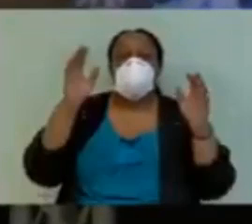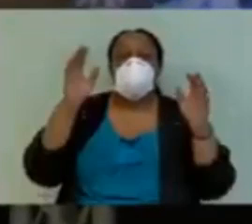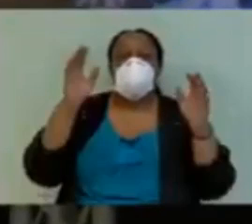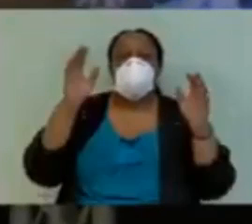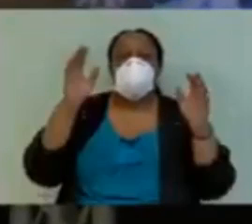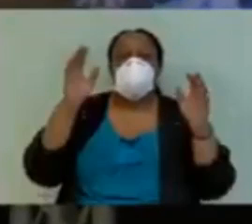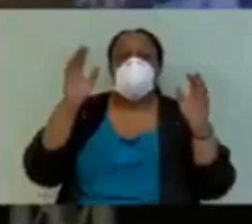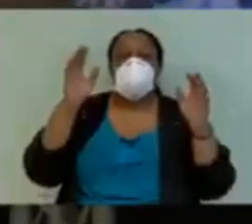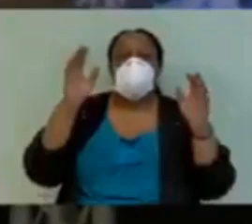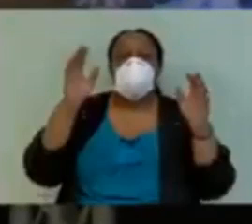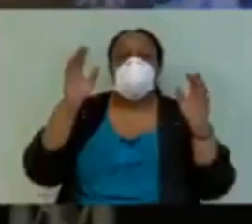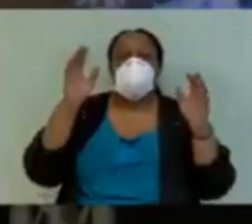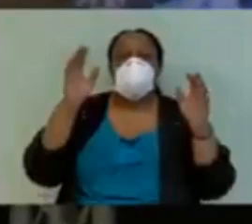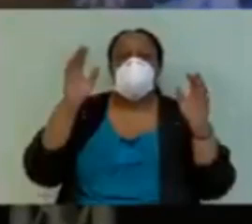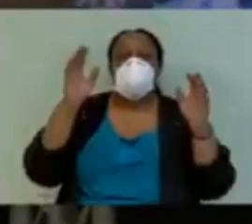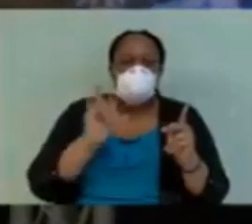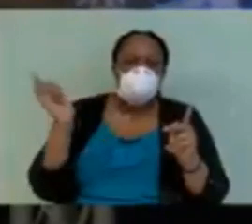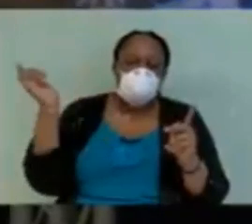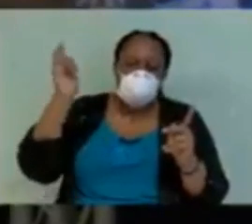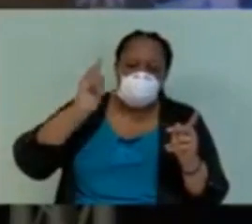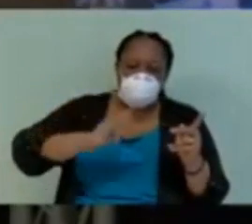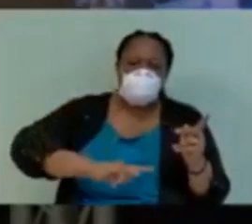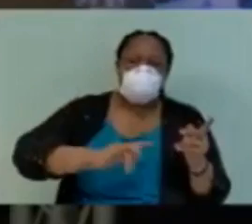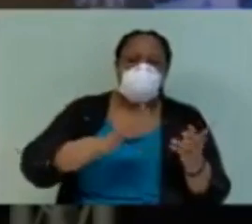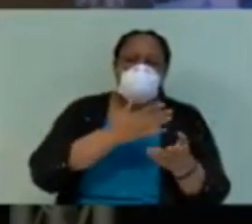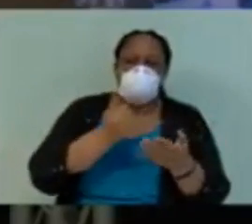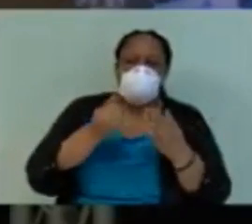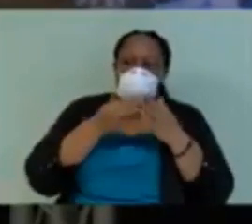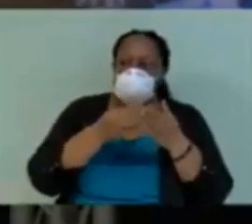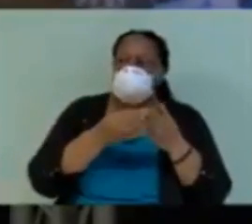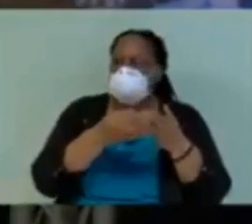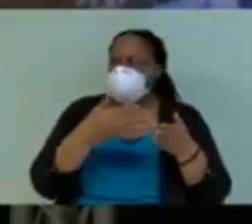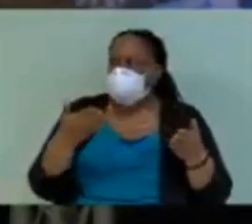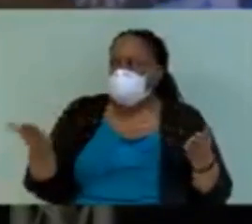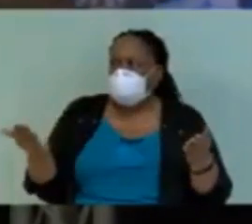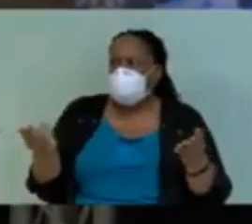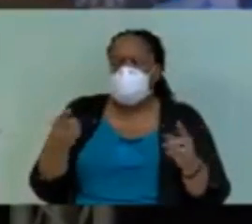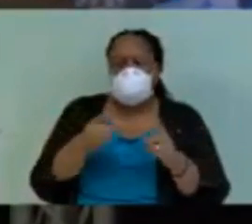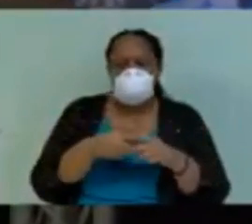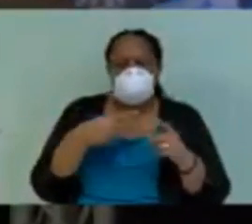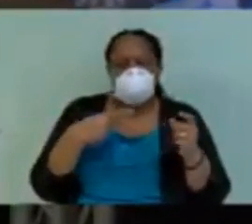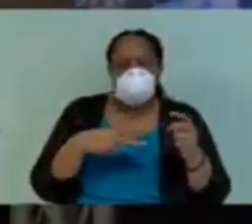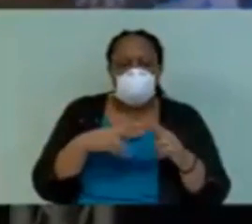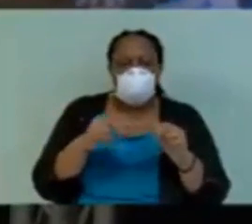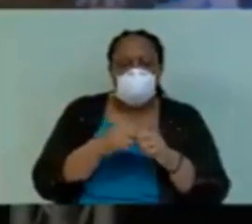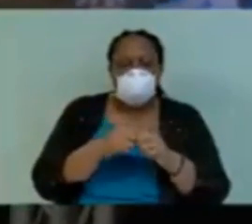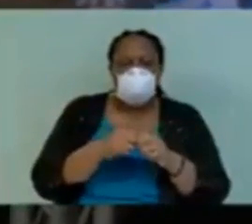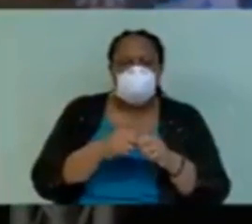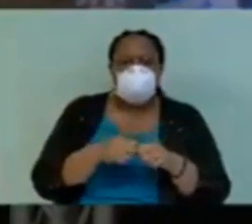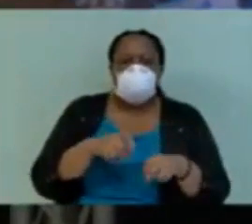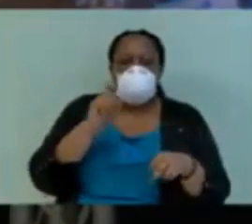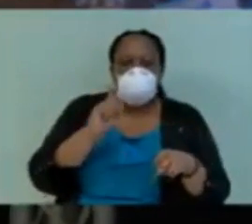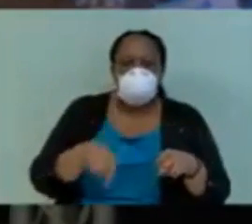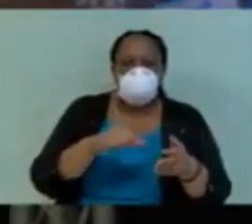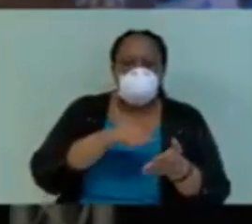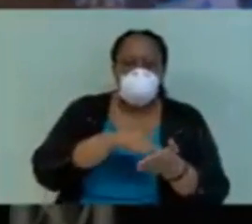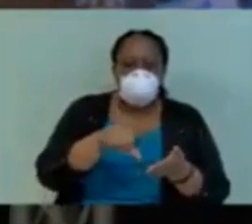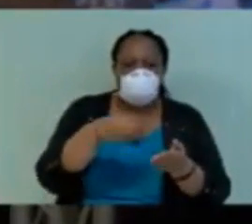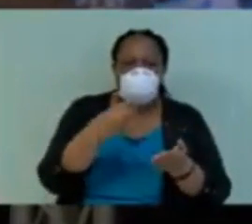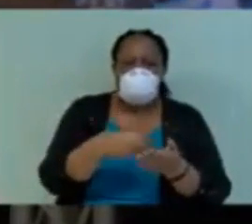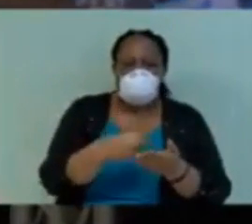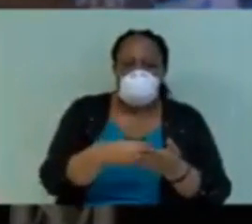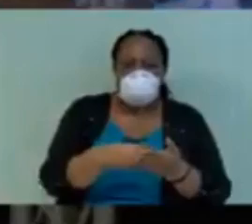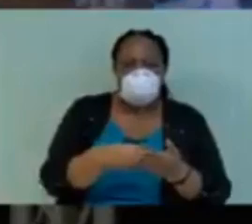areas of facilitating trade and enhancing the efficiency and ensuring the goods arrive at the final destination